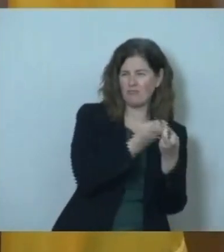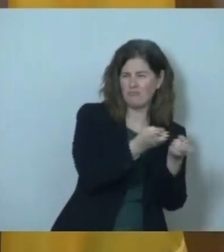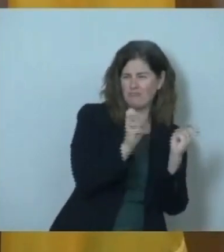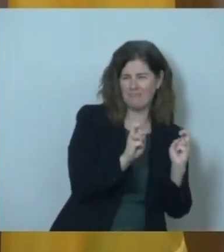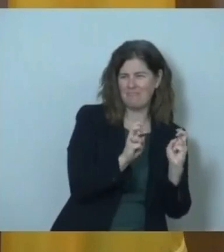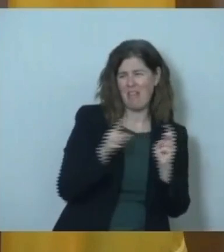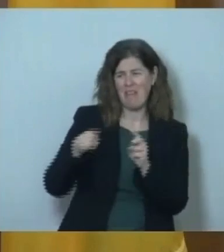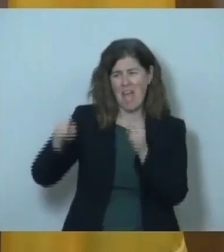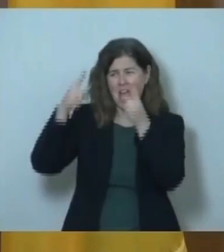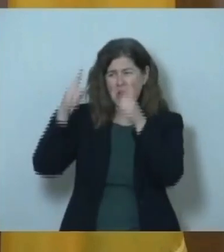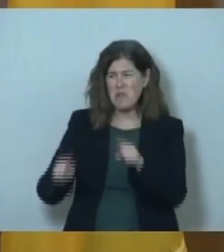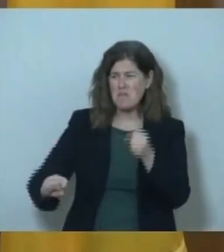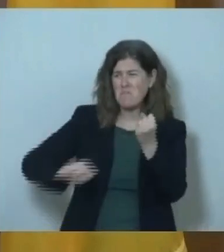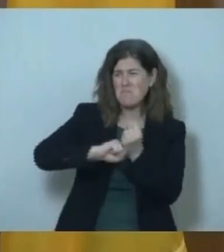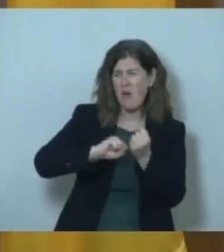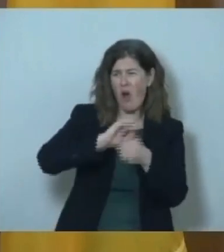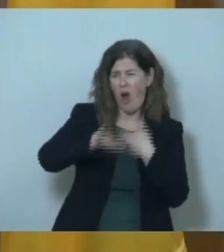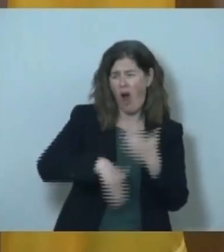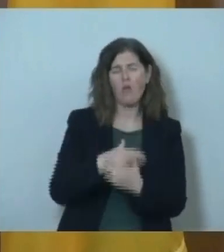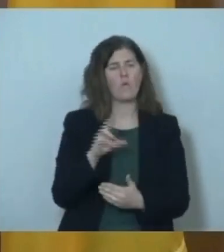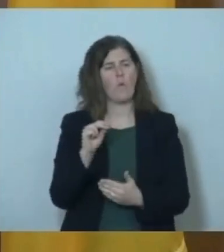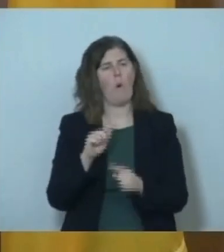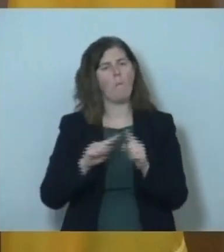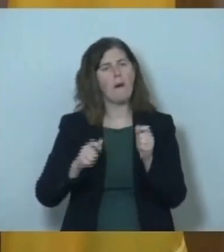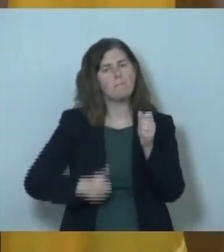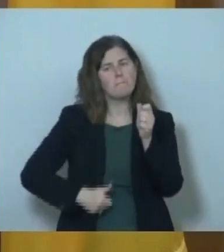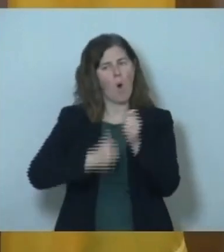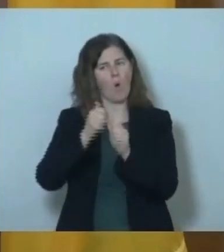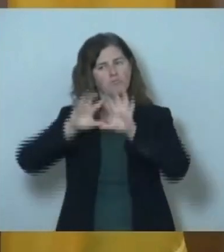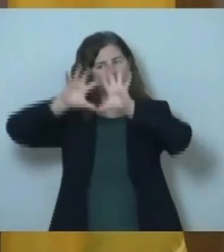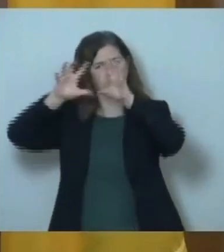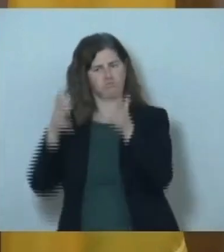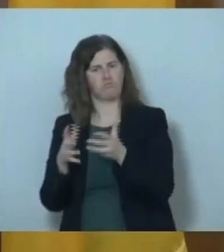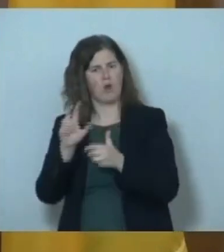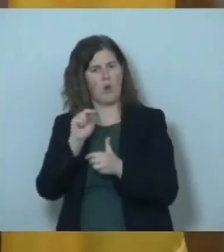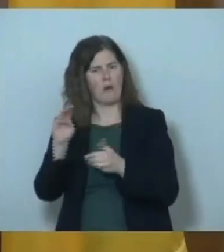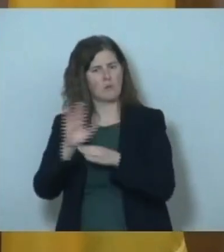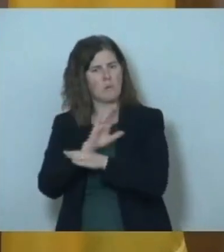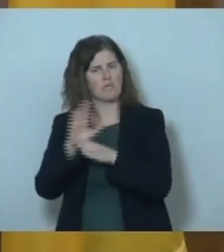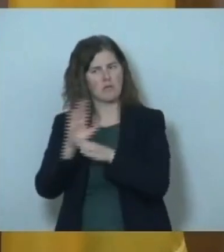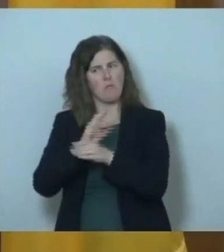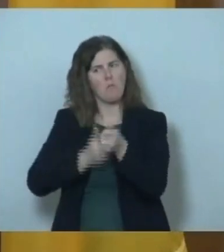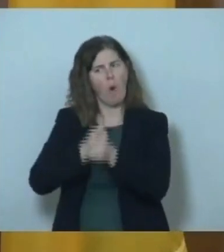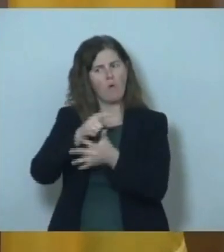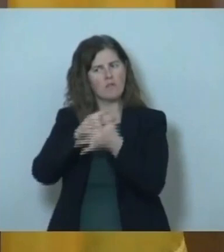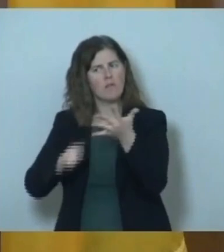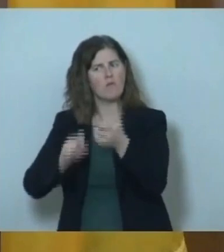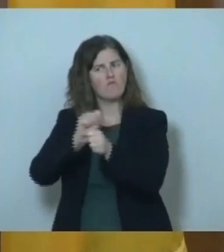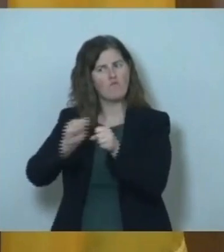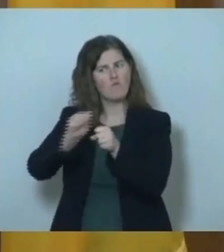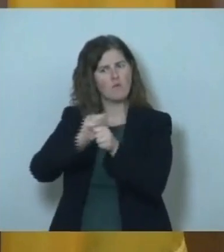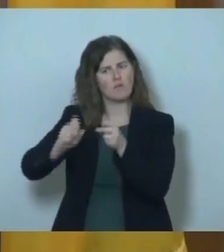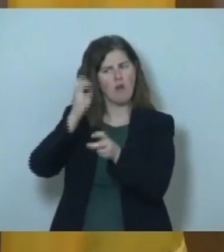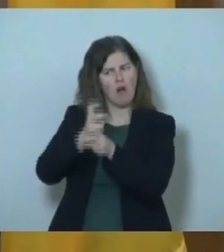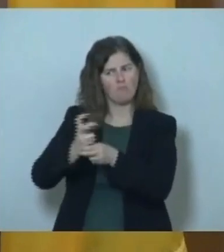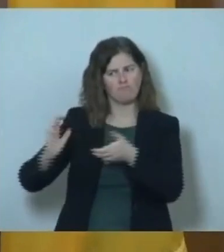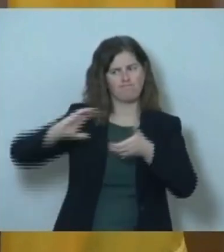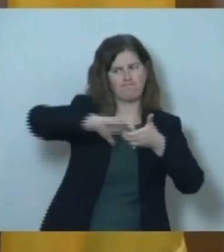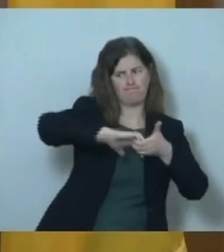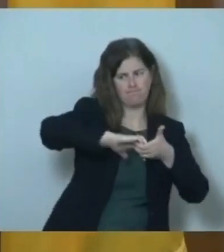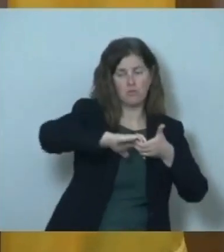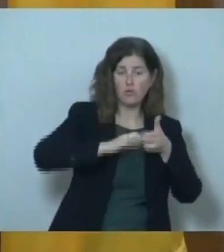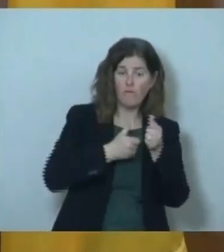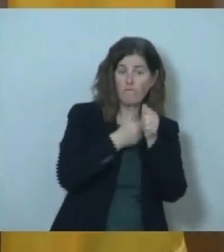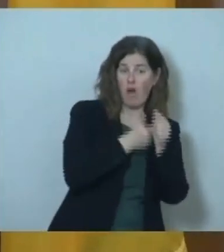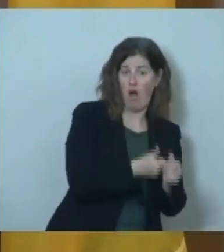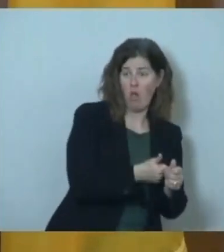strategy, but by and large, the overwhelming majority of New Mexico businesses have worked really hard, not only to comply with